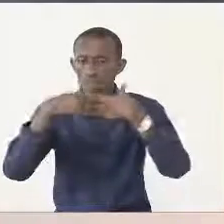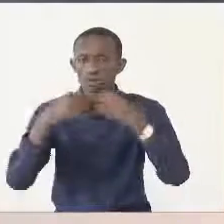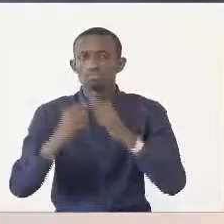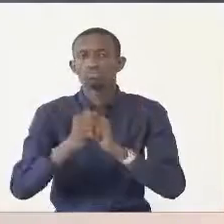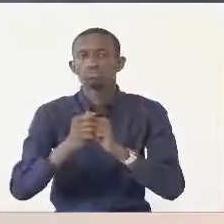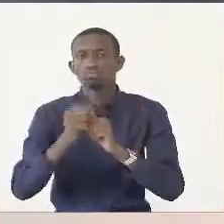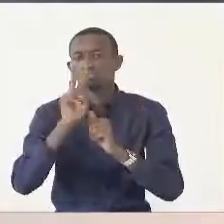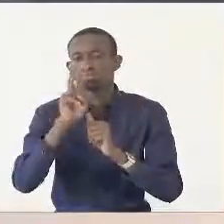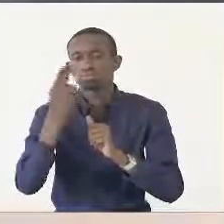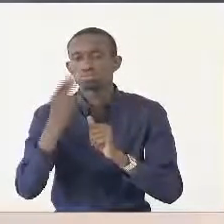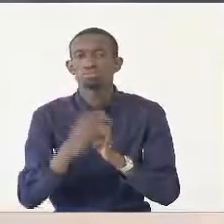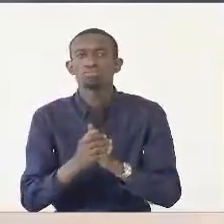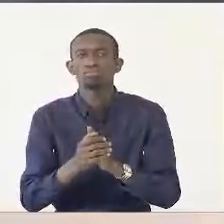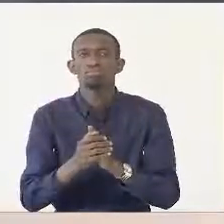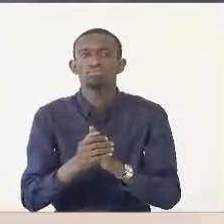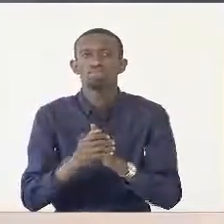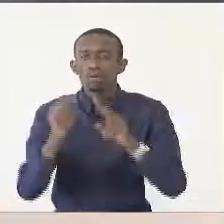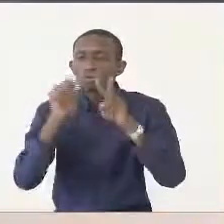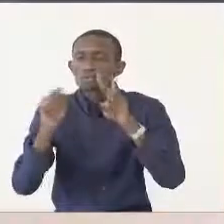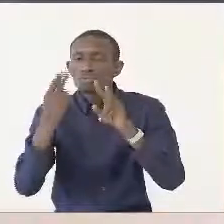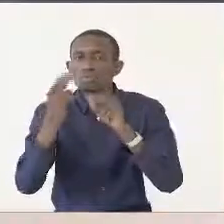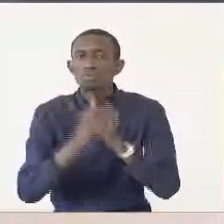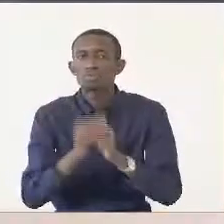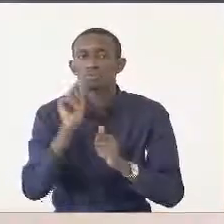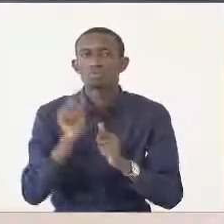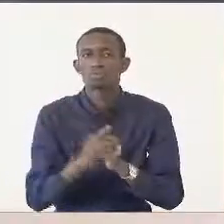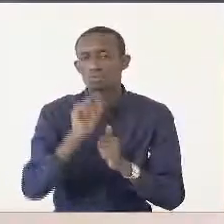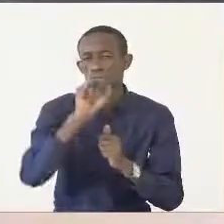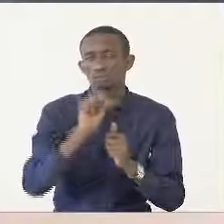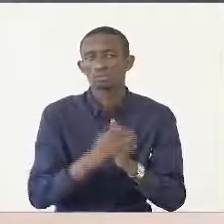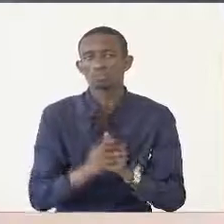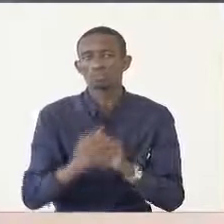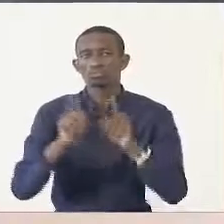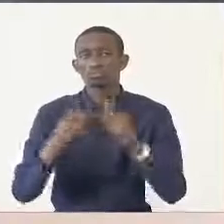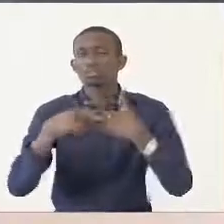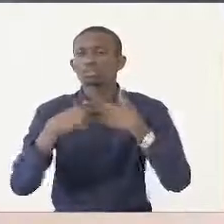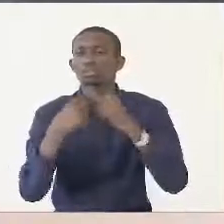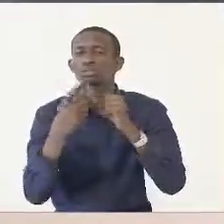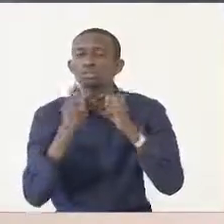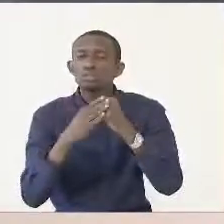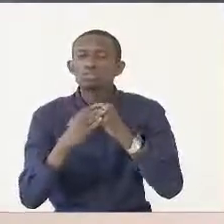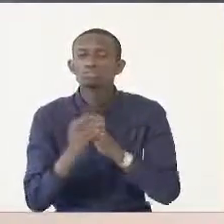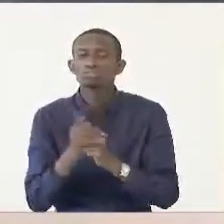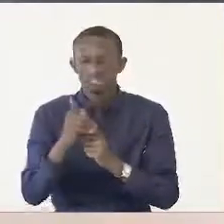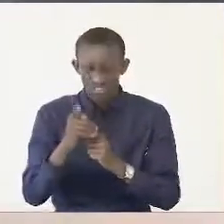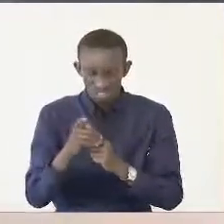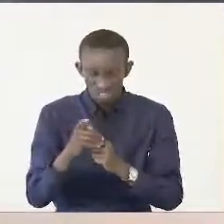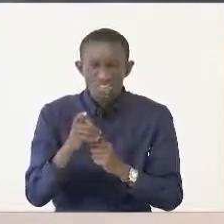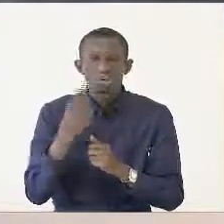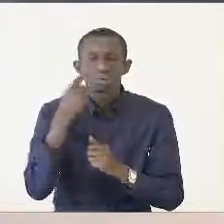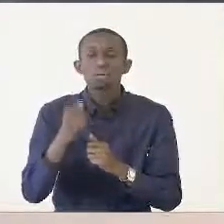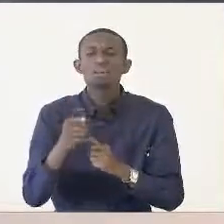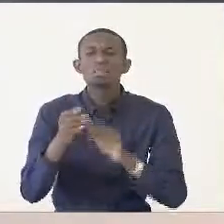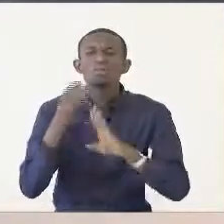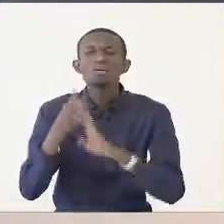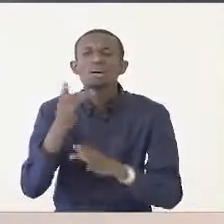sine minus 29 degrees. And what is going out to be this speed? And again, you